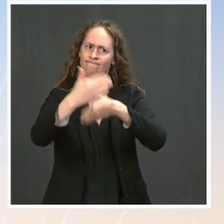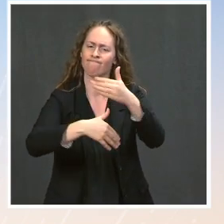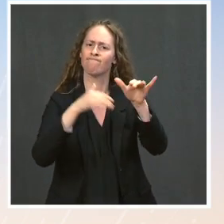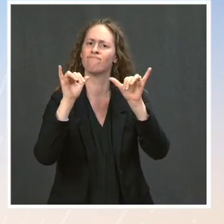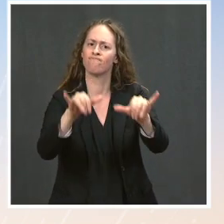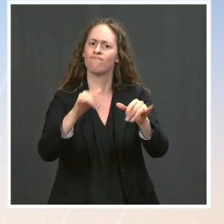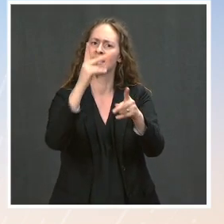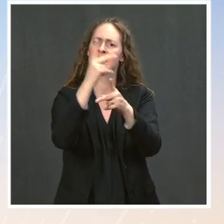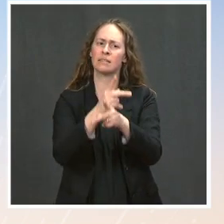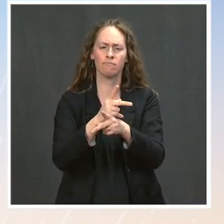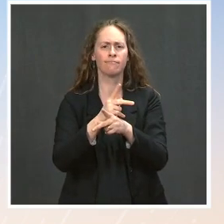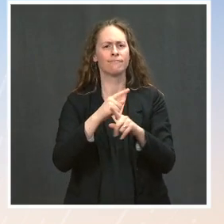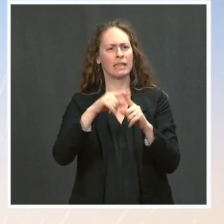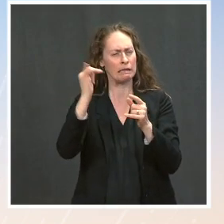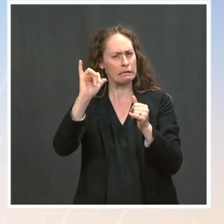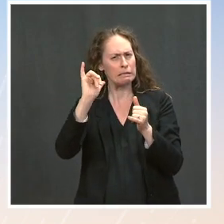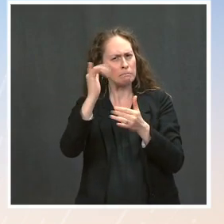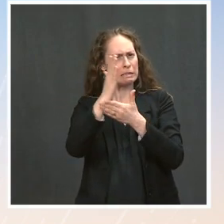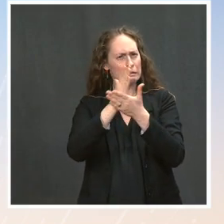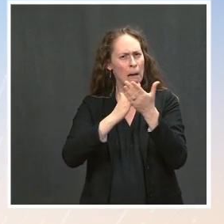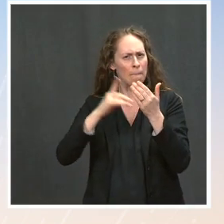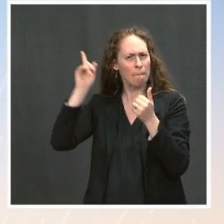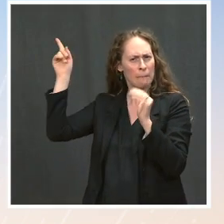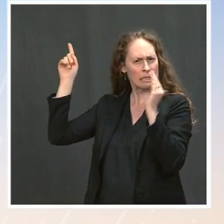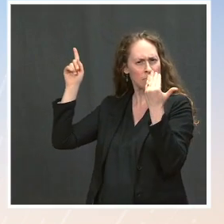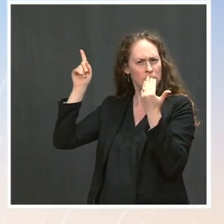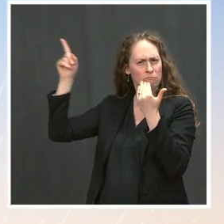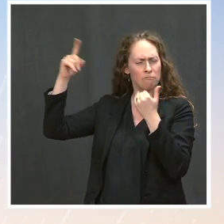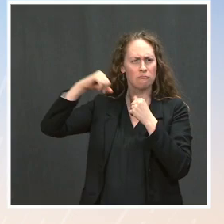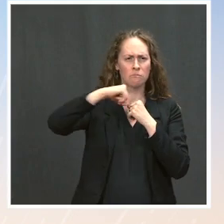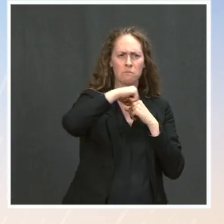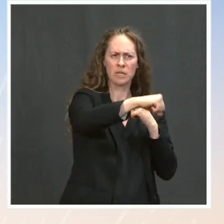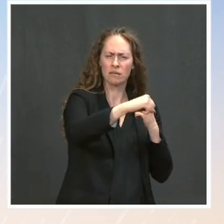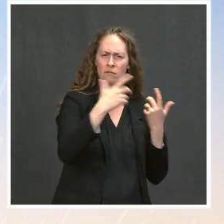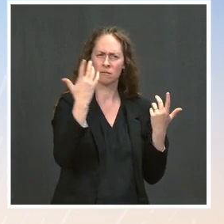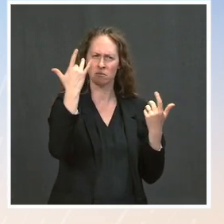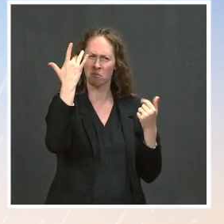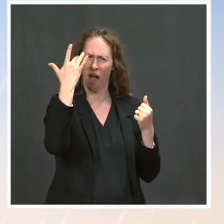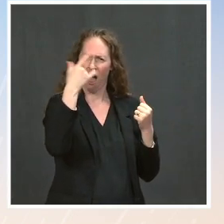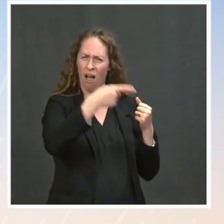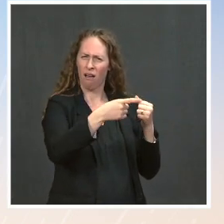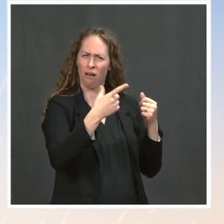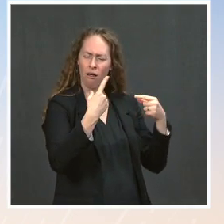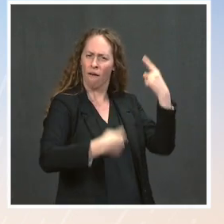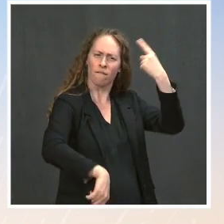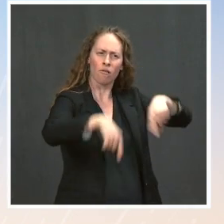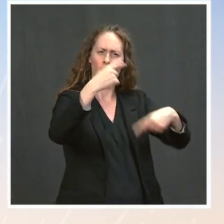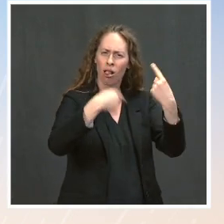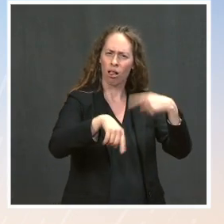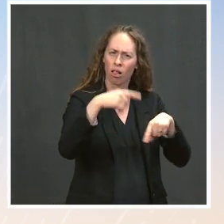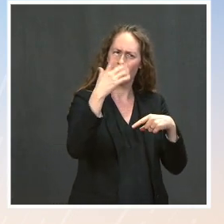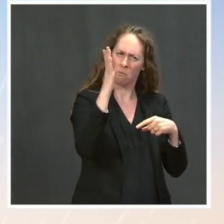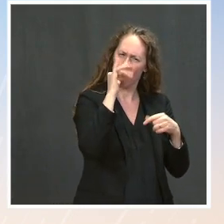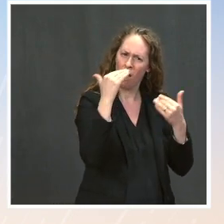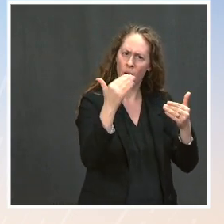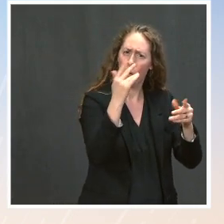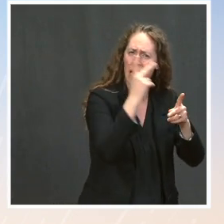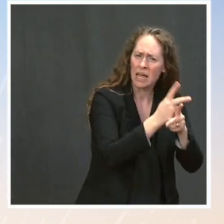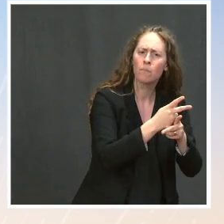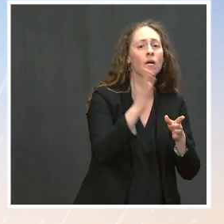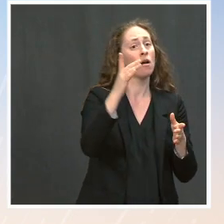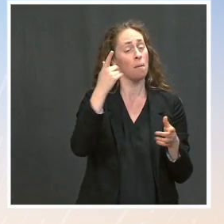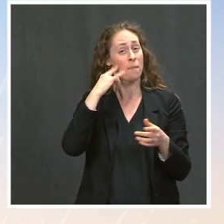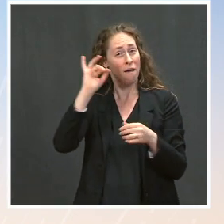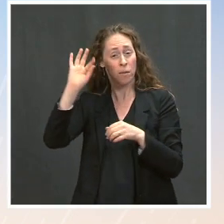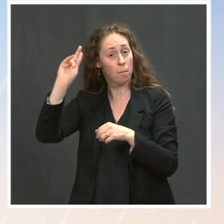resistance, some pushback from the administration. What's the argument against making it permanent? Is it economic or is it political in that Democrats potentially might want